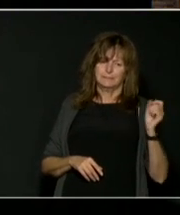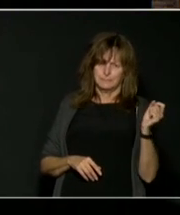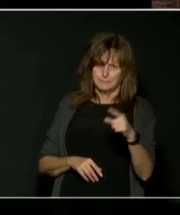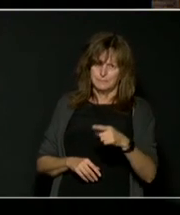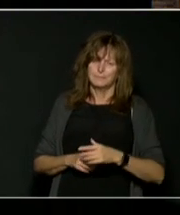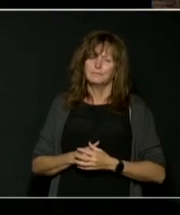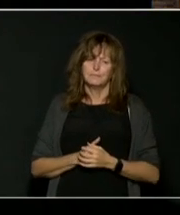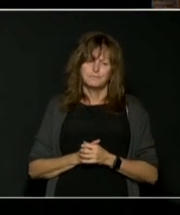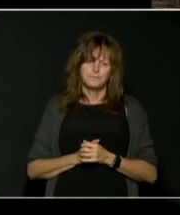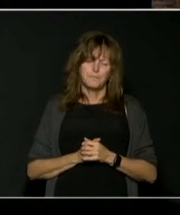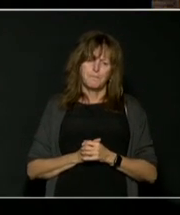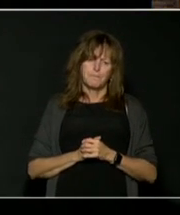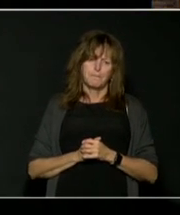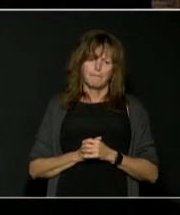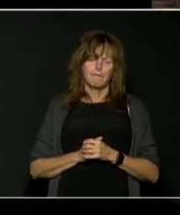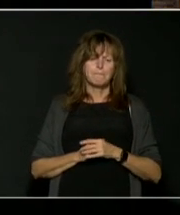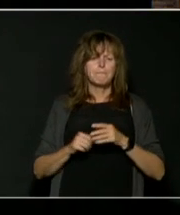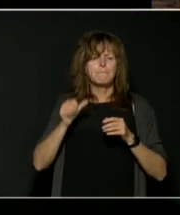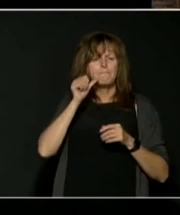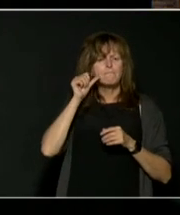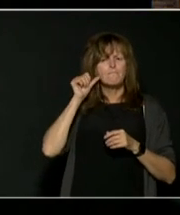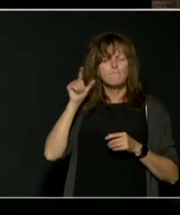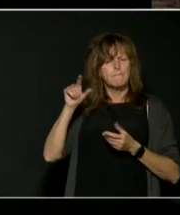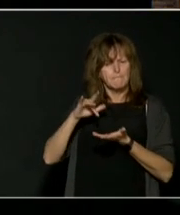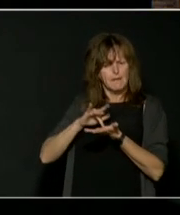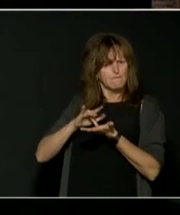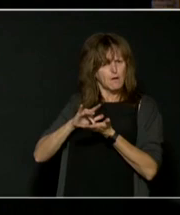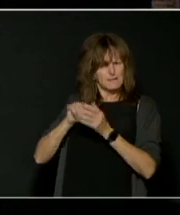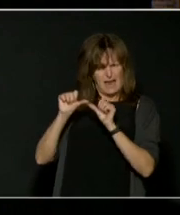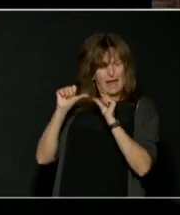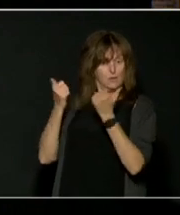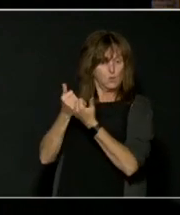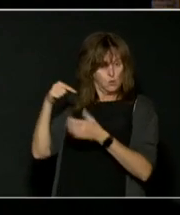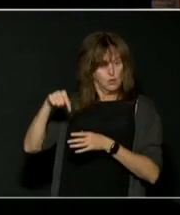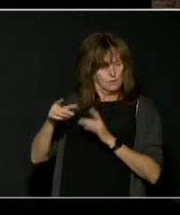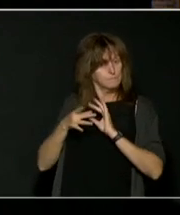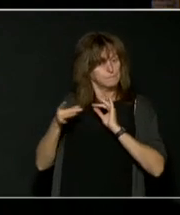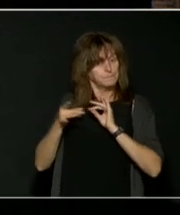of explained where the specimens will be going to the best of their knowledge, the guidance they